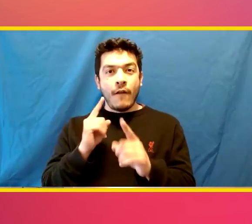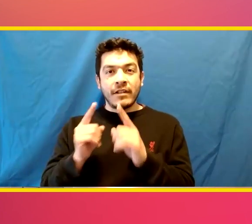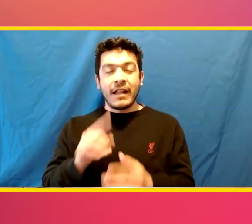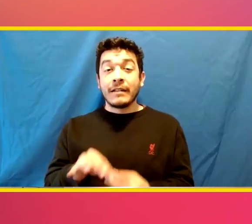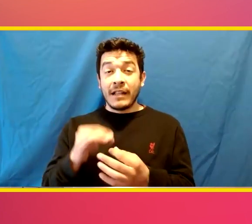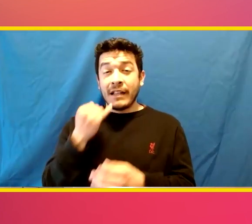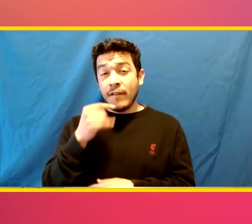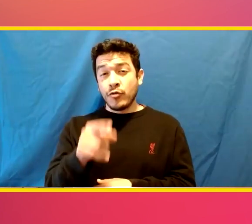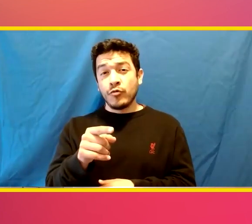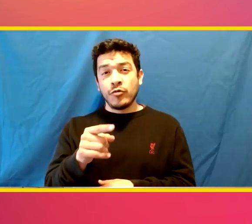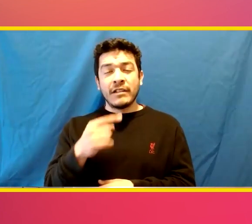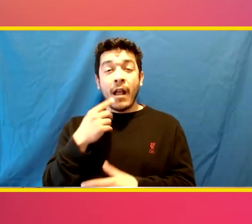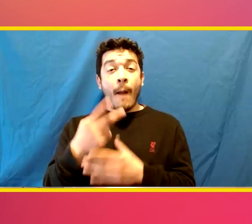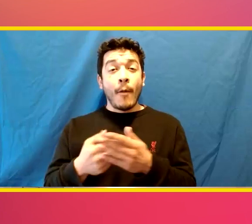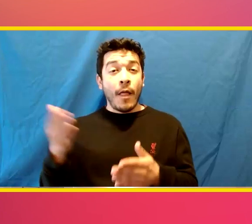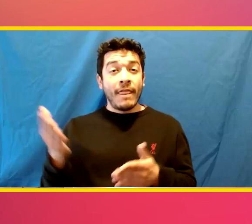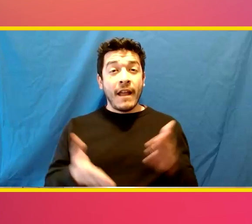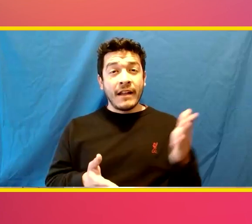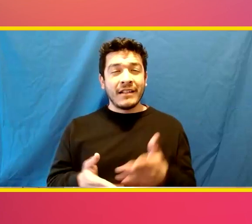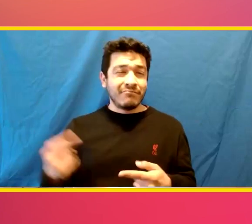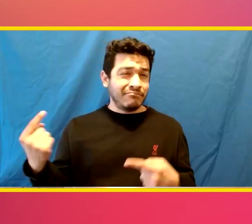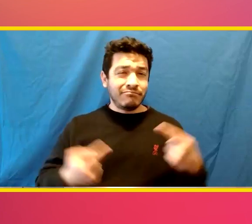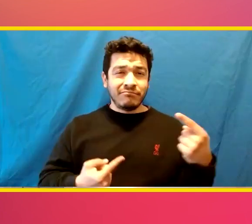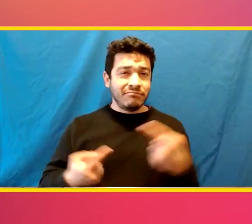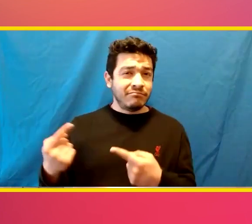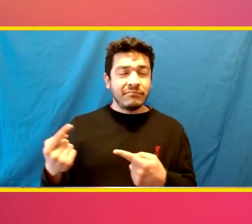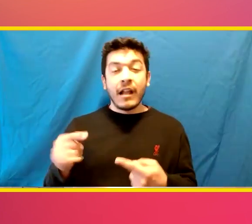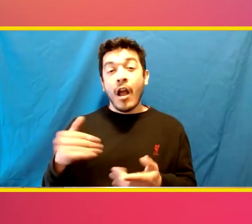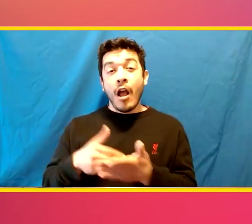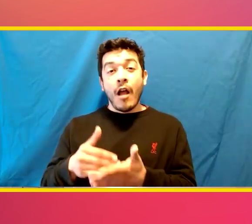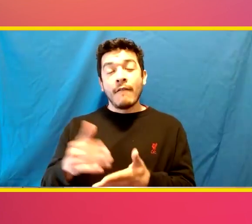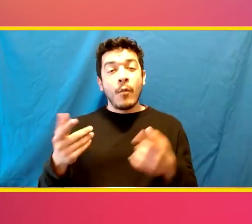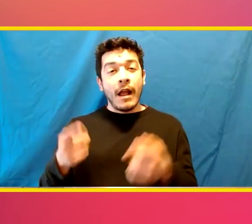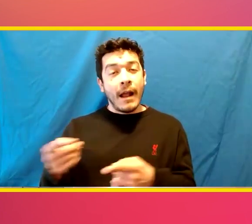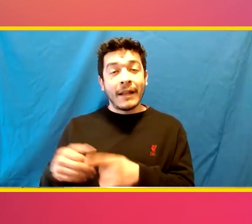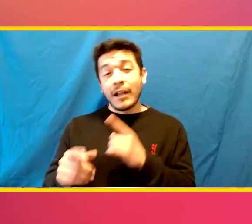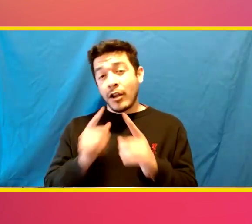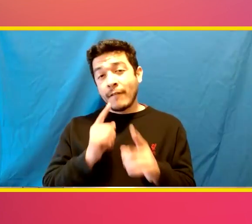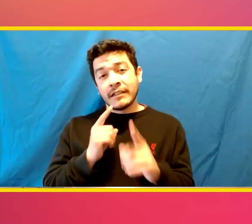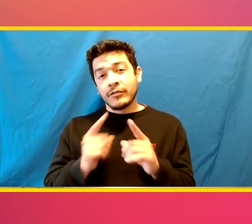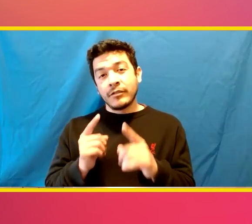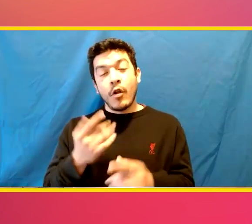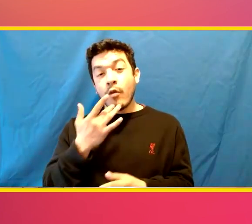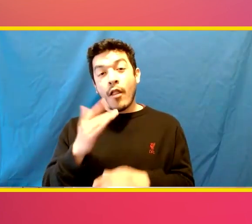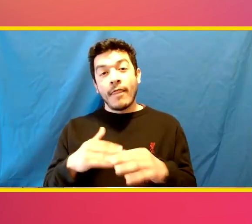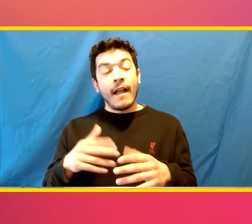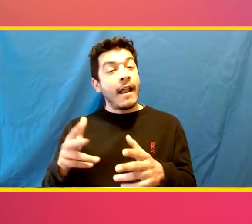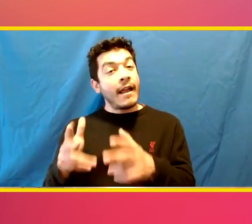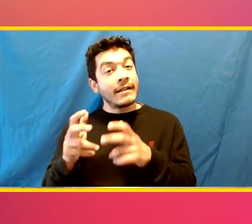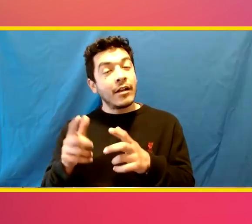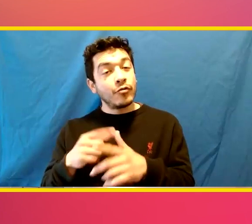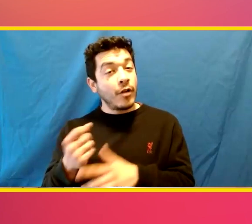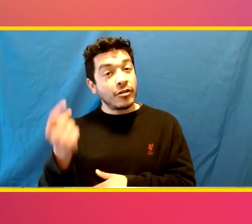if let's say both sides are coming at it like oftentimes what happens in conversations, rather than listening